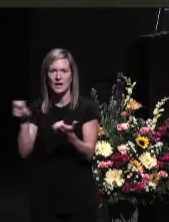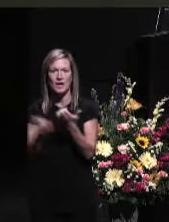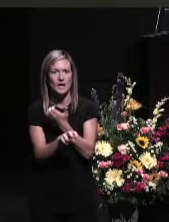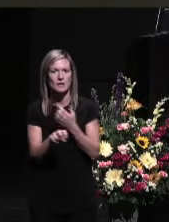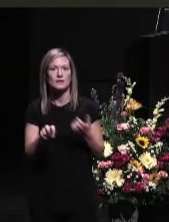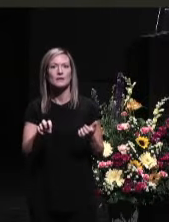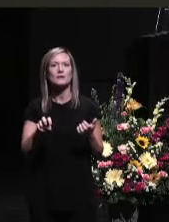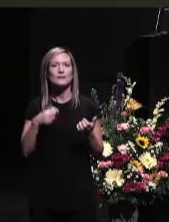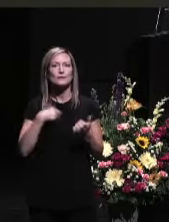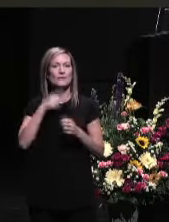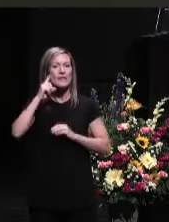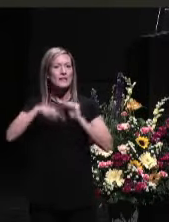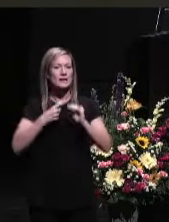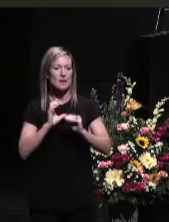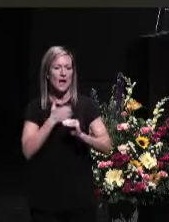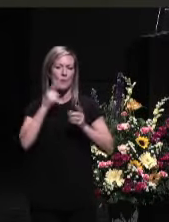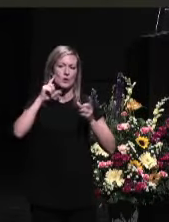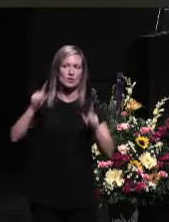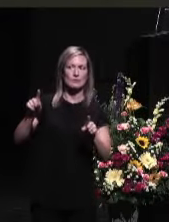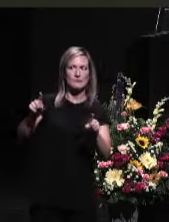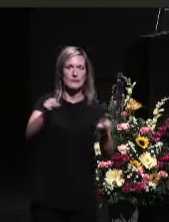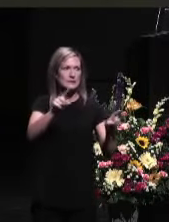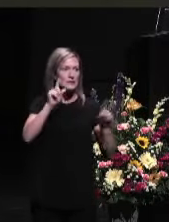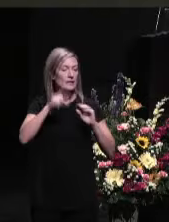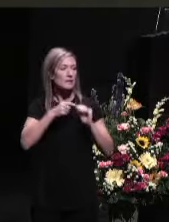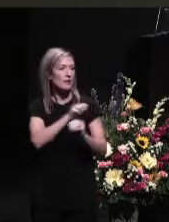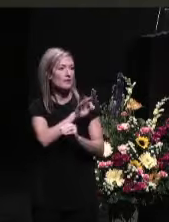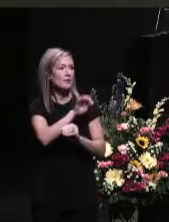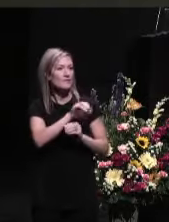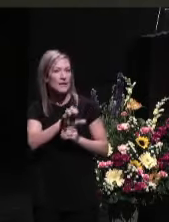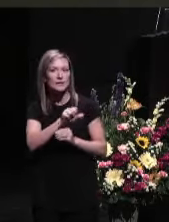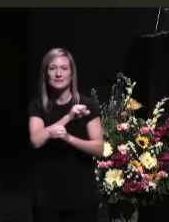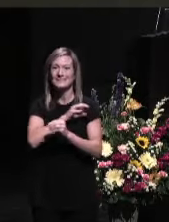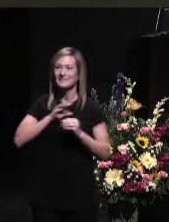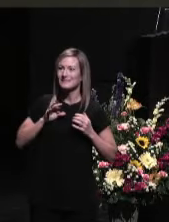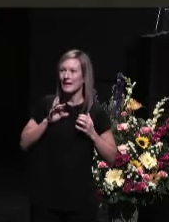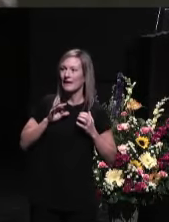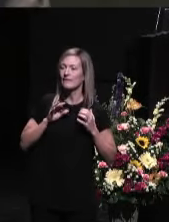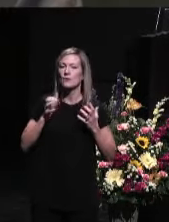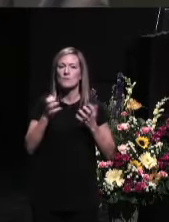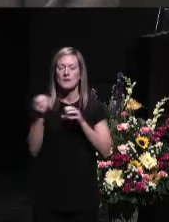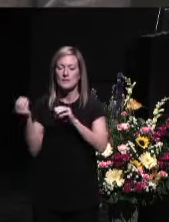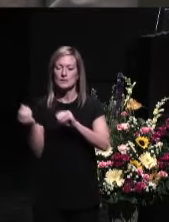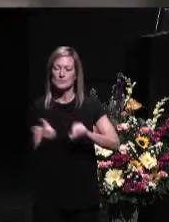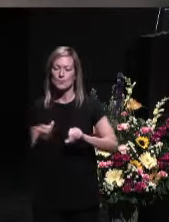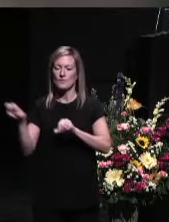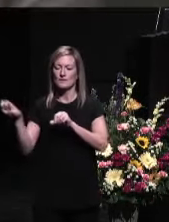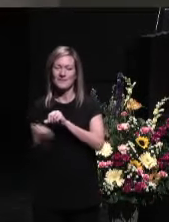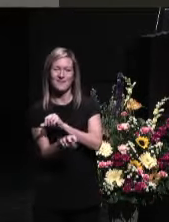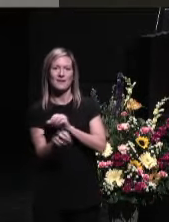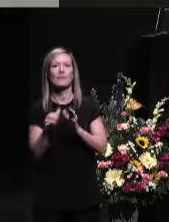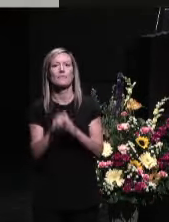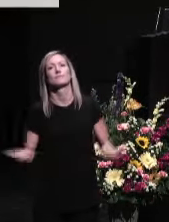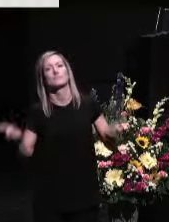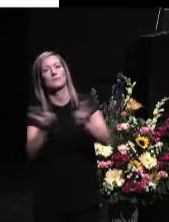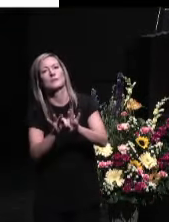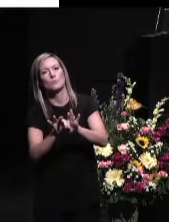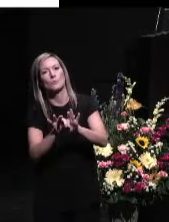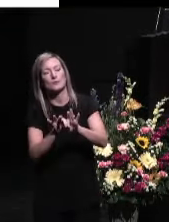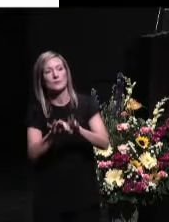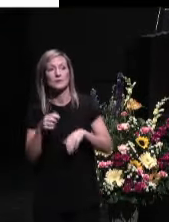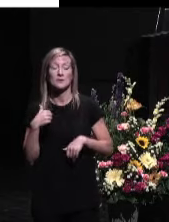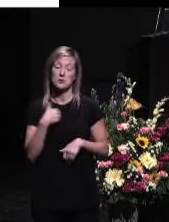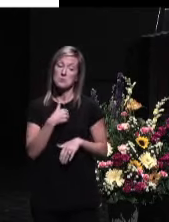own articulation agreements. And ultimately, when we think about faculty and staff, looking at smoothing out these issues, that's really important. We've done